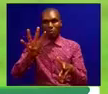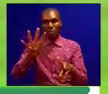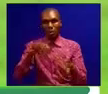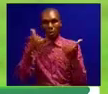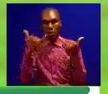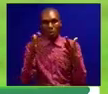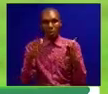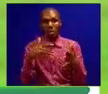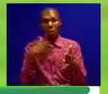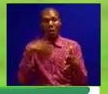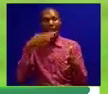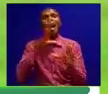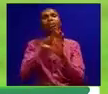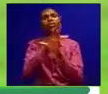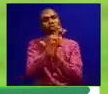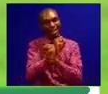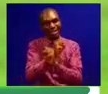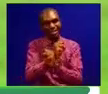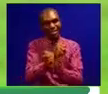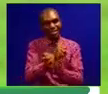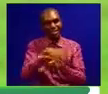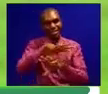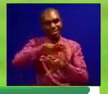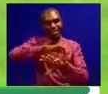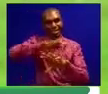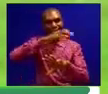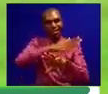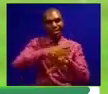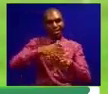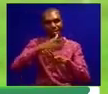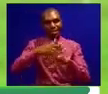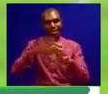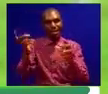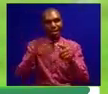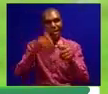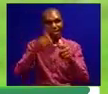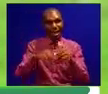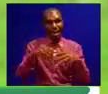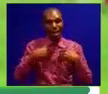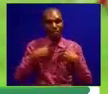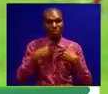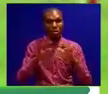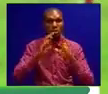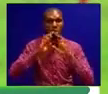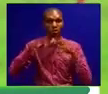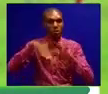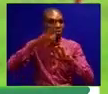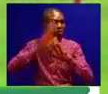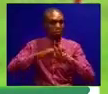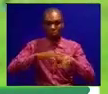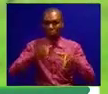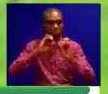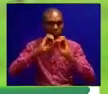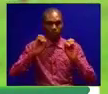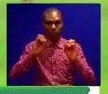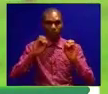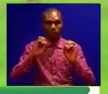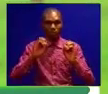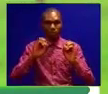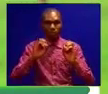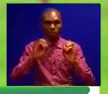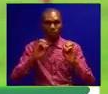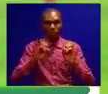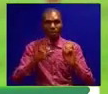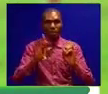ete banyo nyara chinje ali kileke kwa kana na nyara te nginda nyara te koria se ama tokia maya se mpiro we have